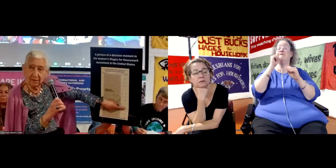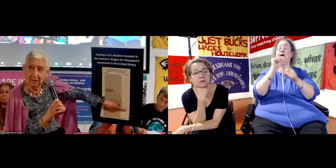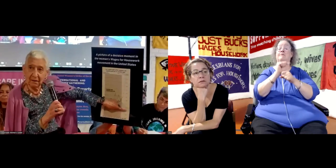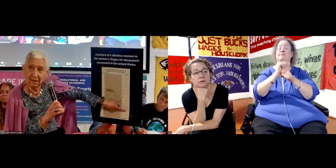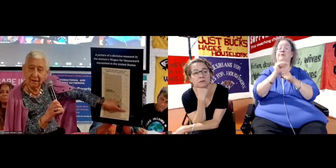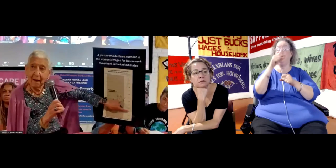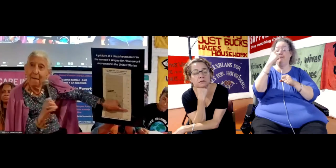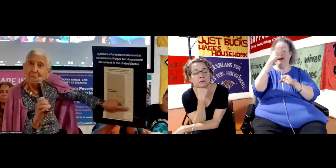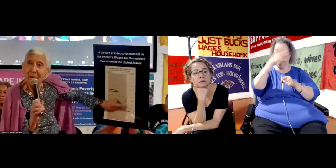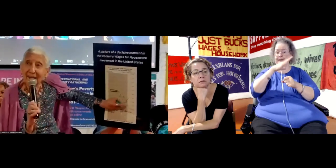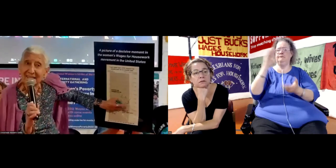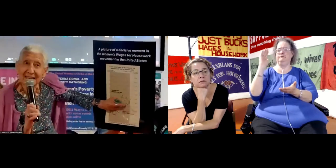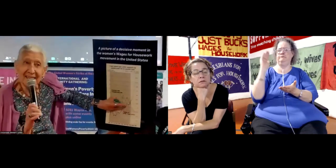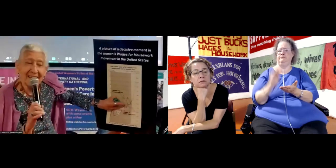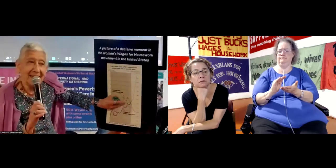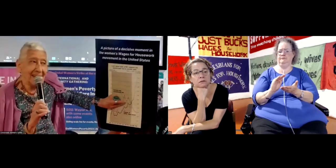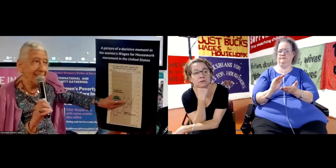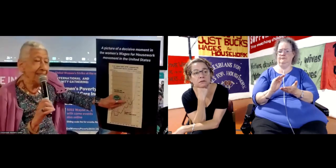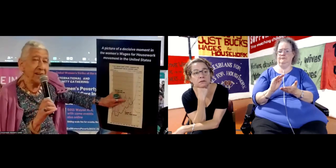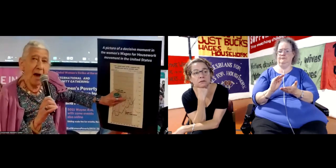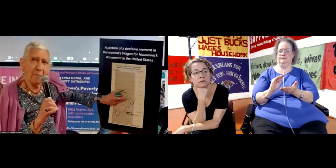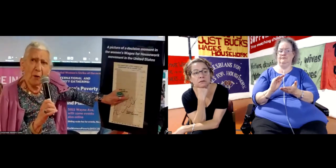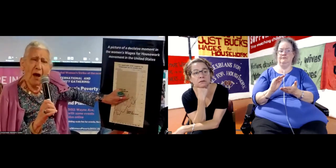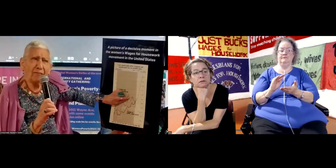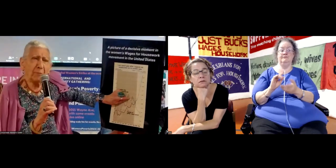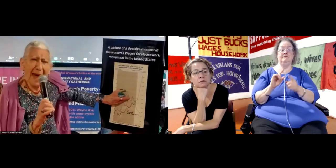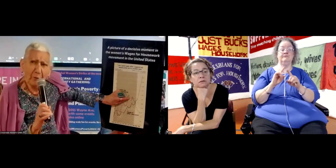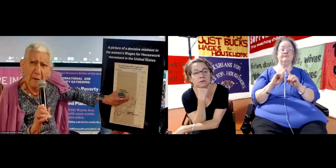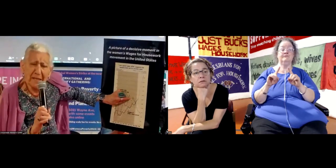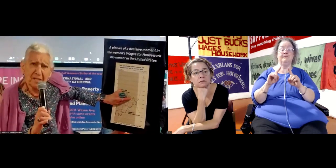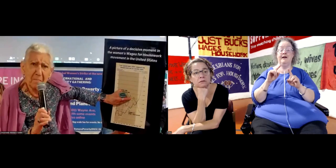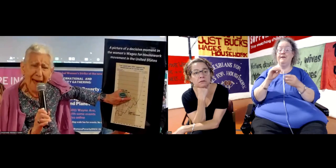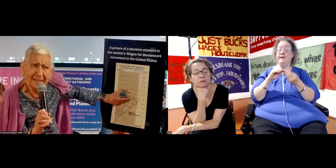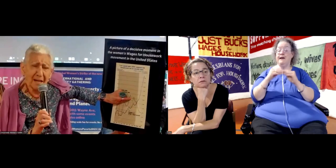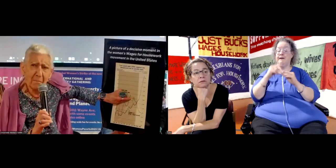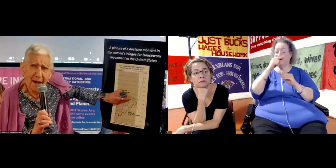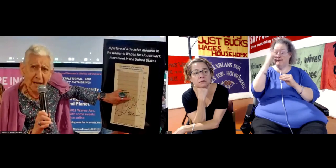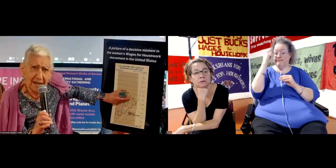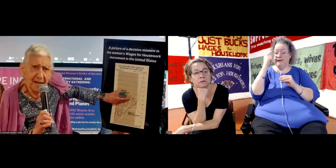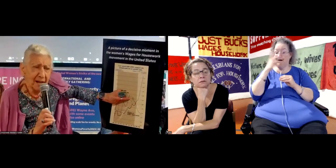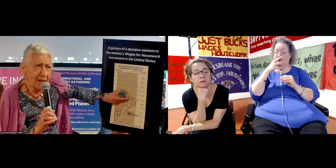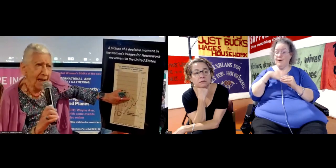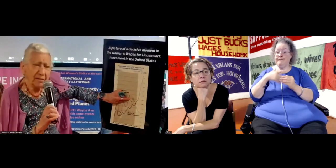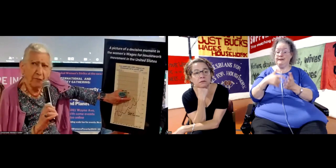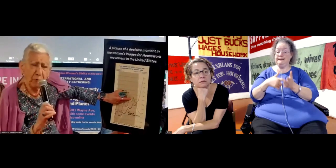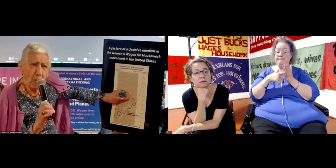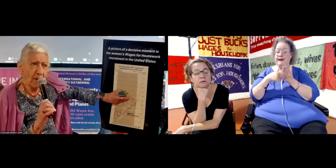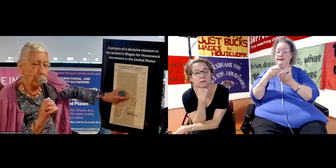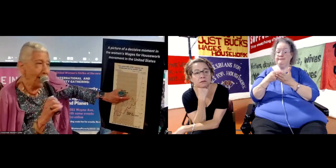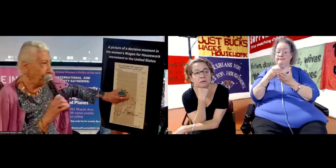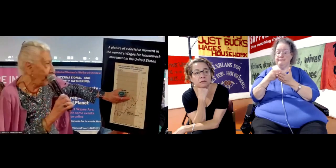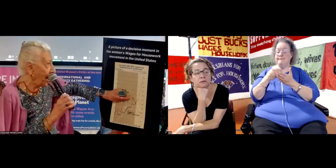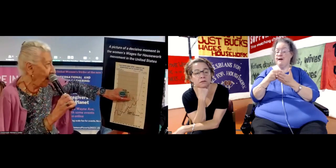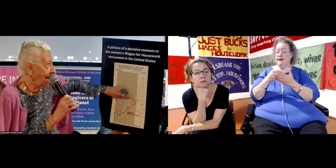down. But the number of black women demanding money in the form